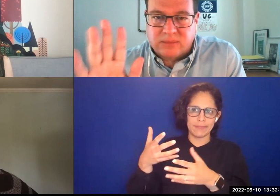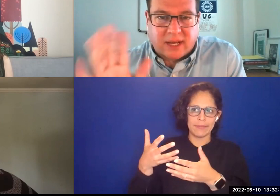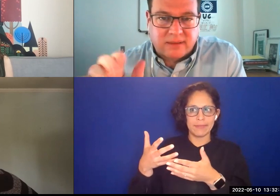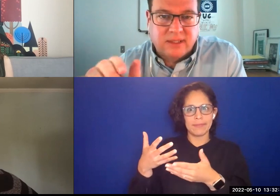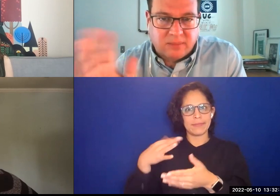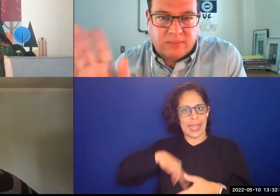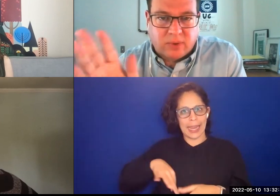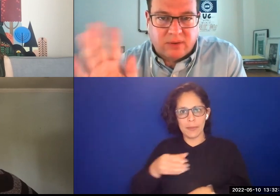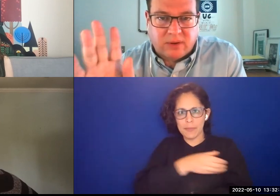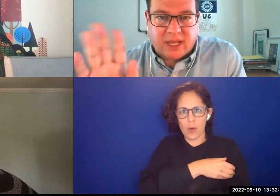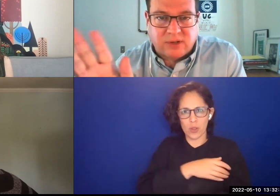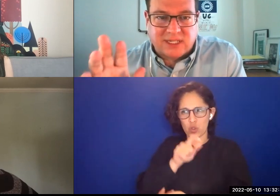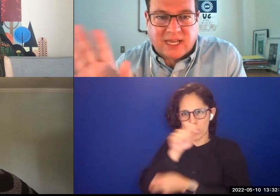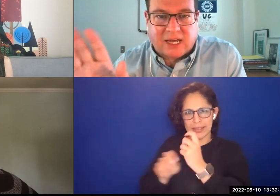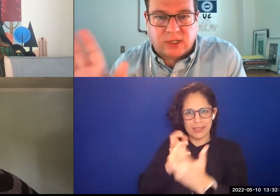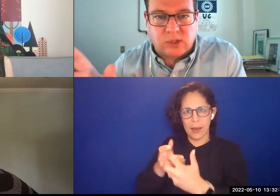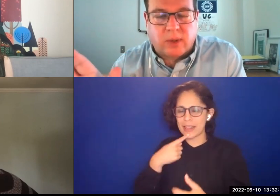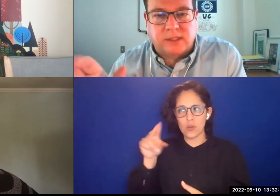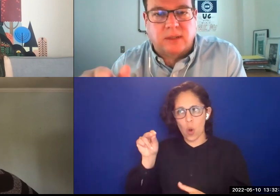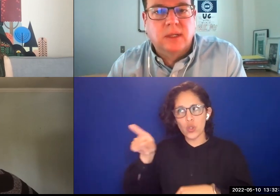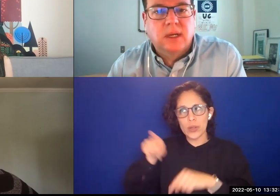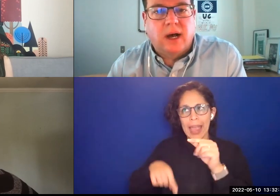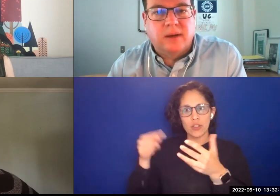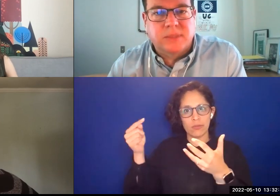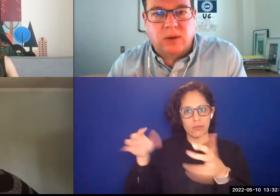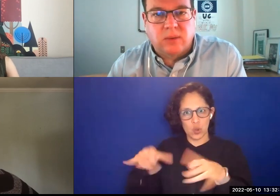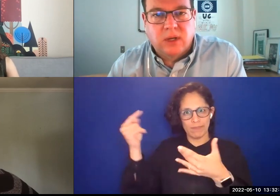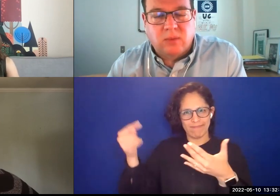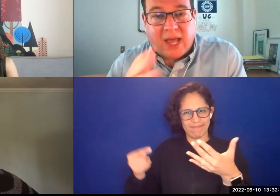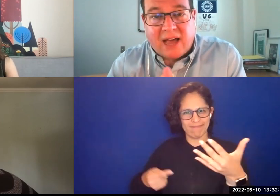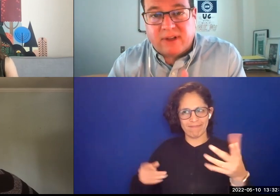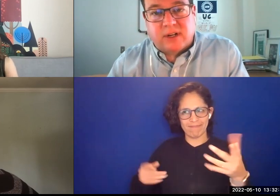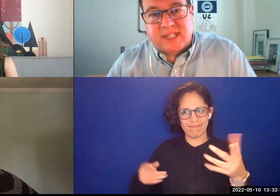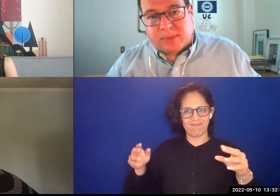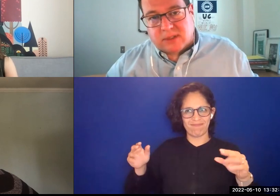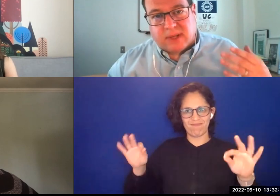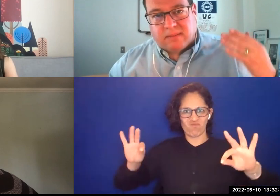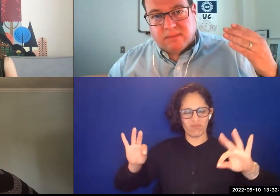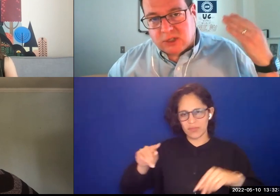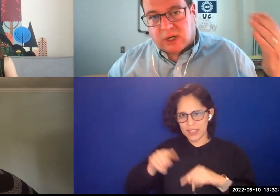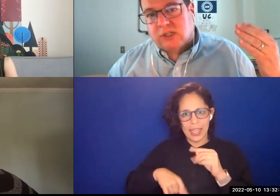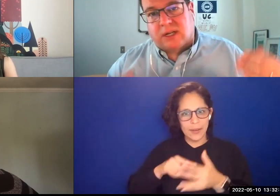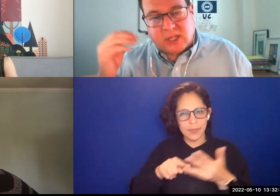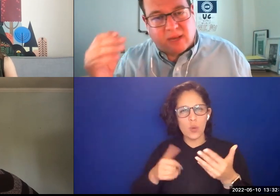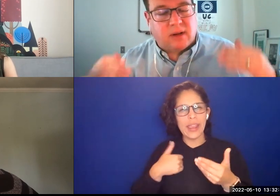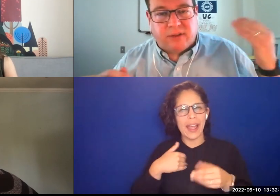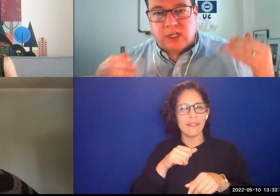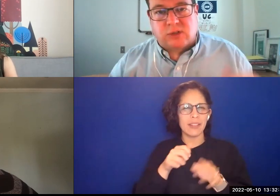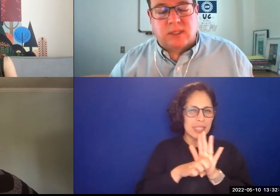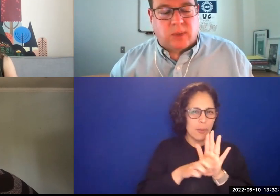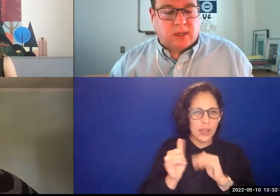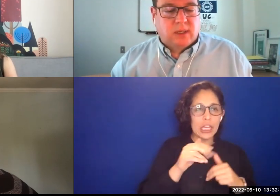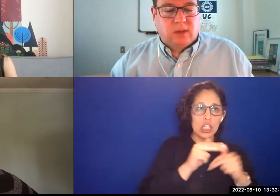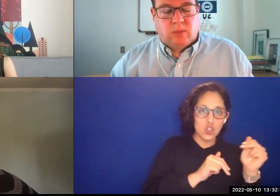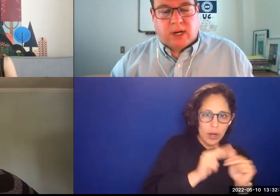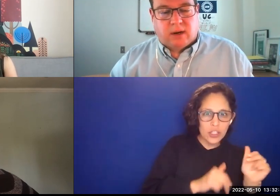no, you can't do this as casually as you want to. So we have other examples of like construction, entertainment, other